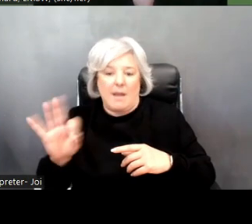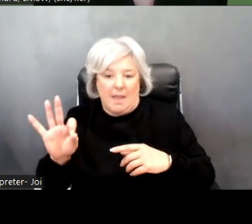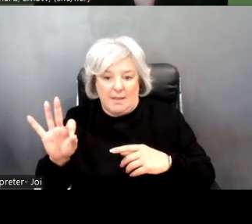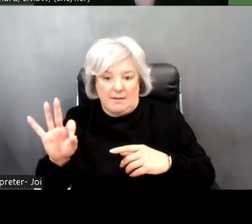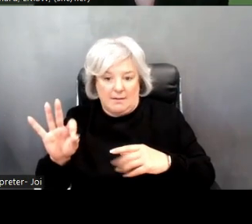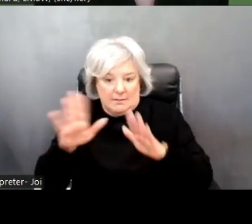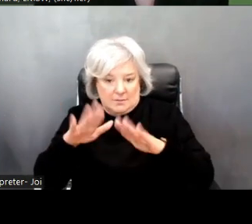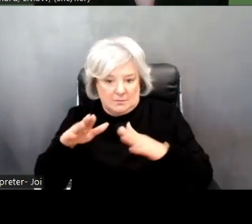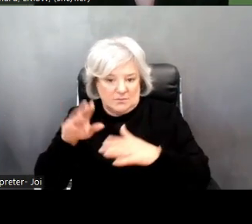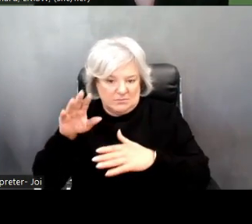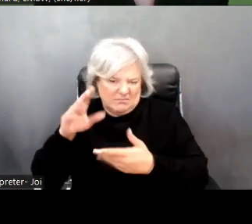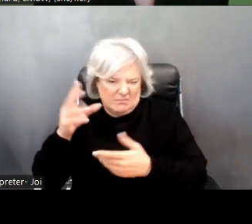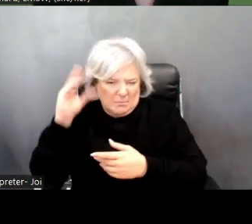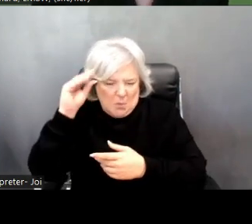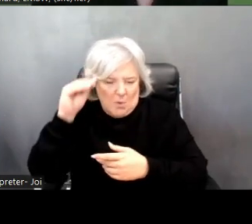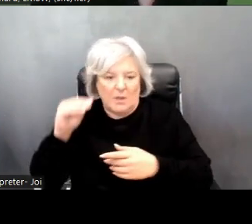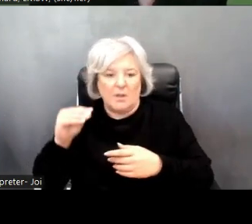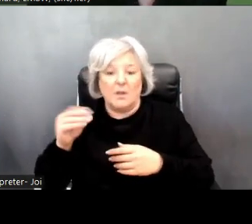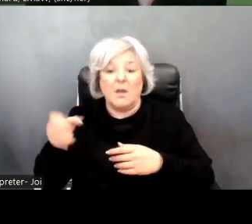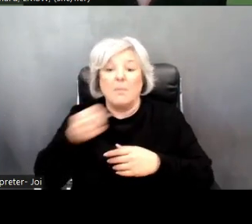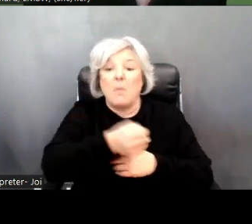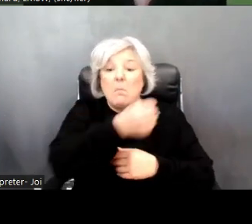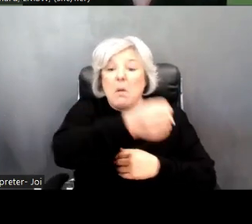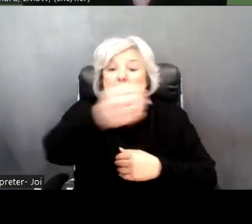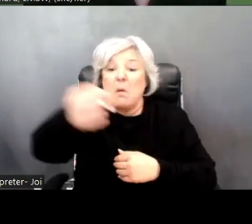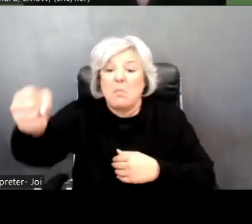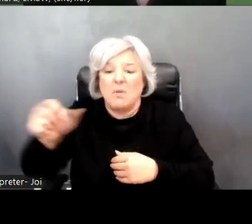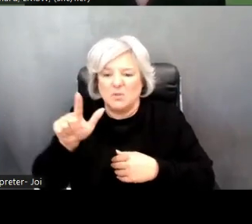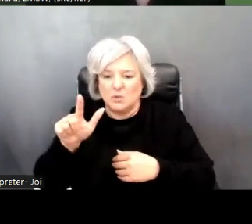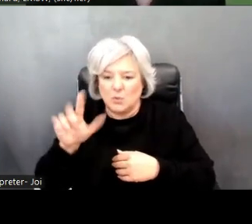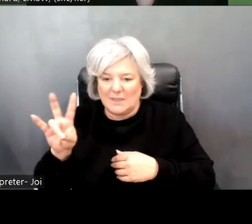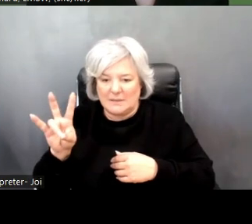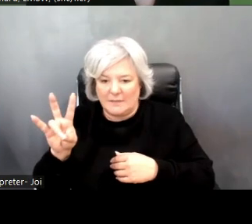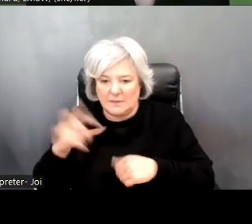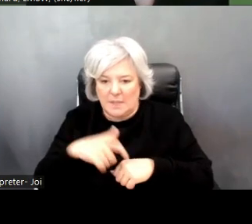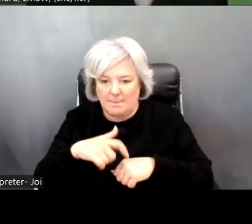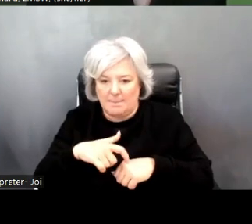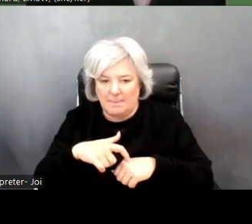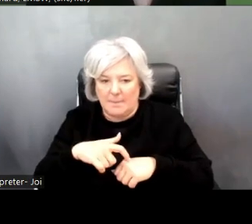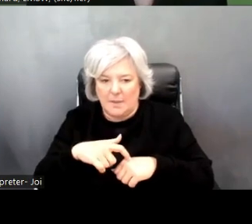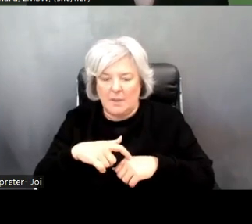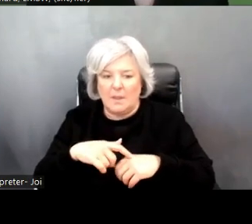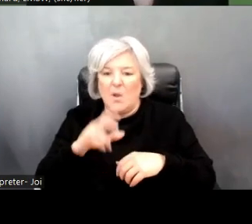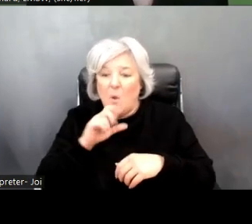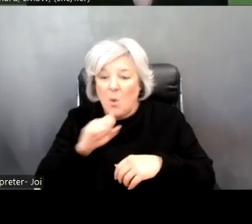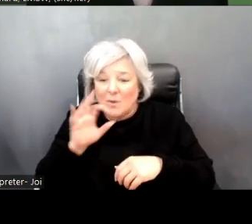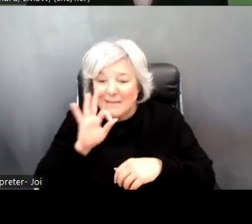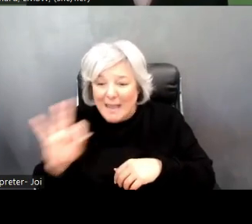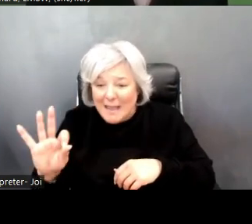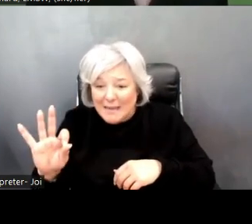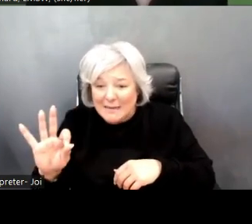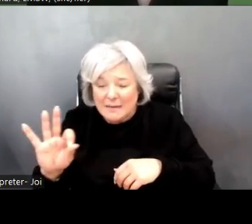placements. 27, right? And what's this little guy's, this 9-year-old's